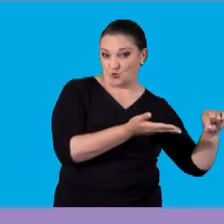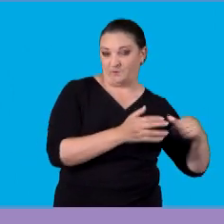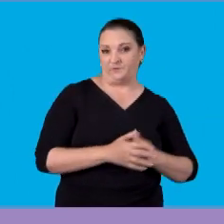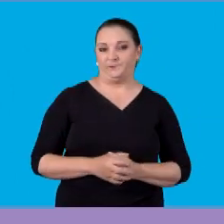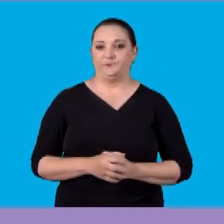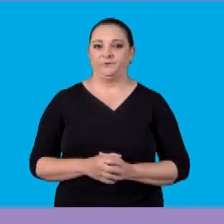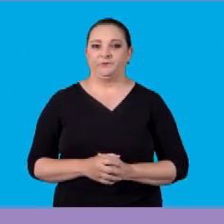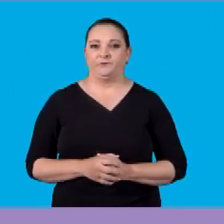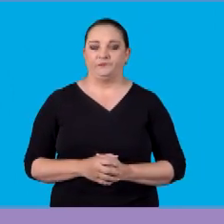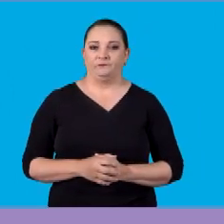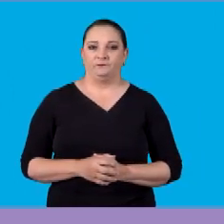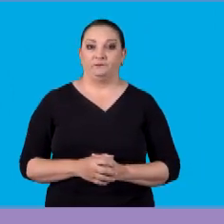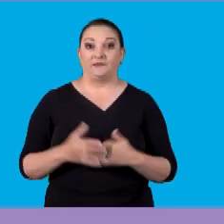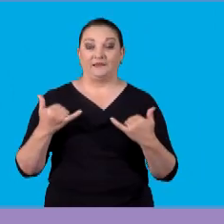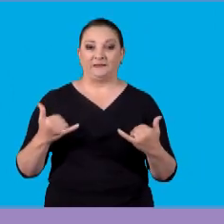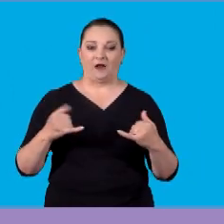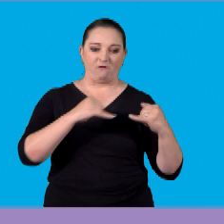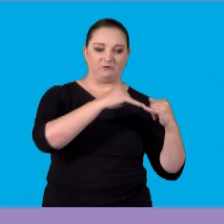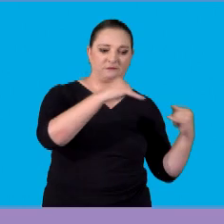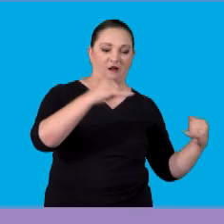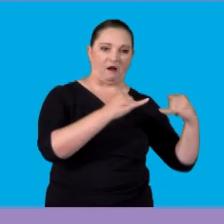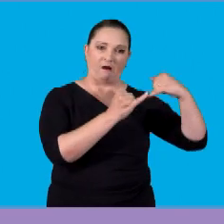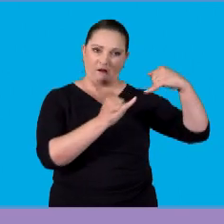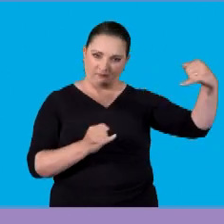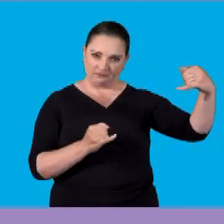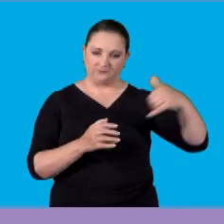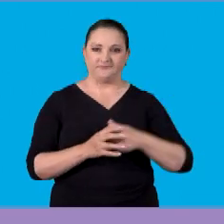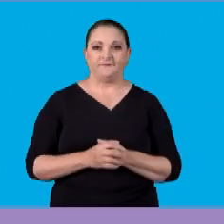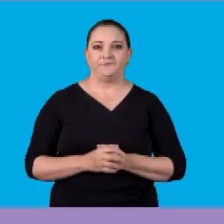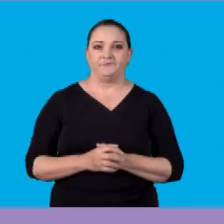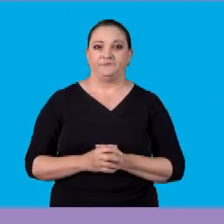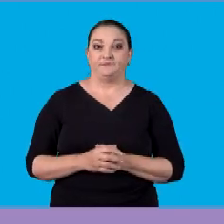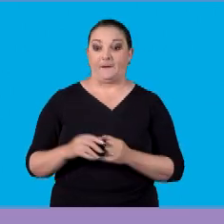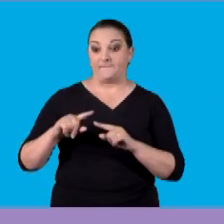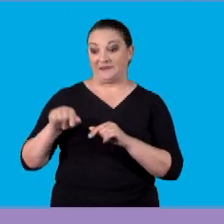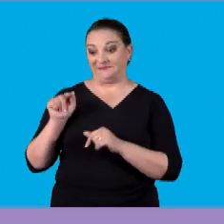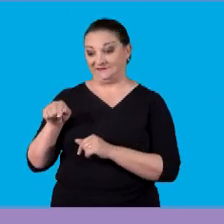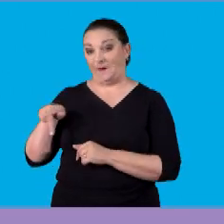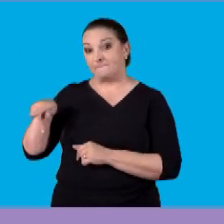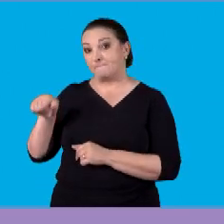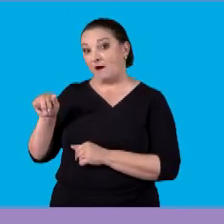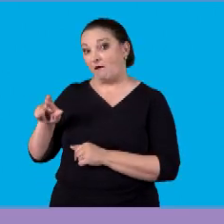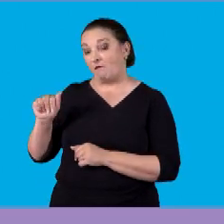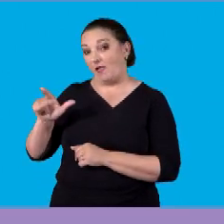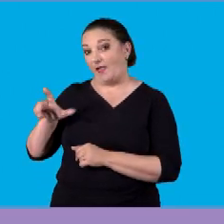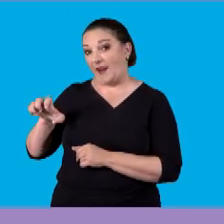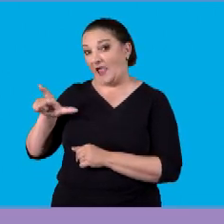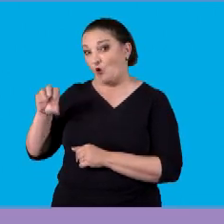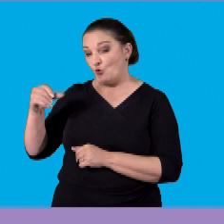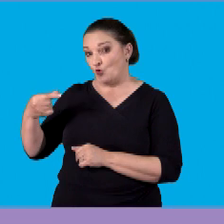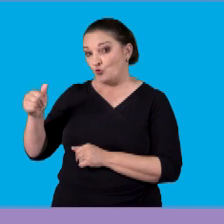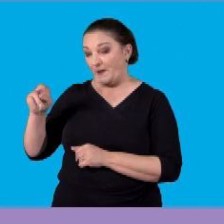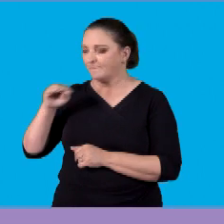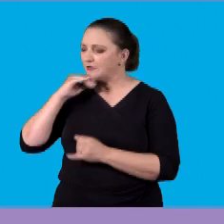degrees. What about the diagonals? Now, when it comes to the diagonals of a parallelogram, we know that